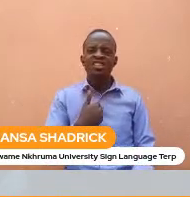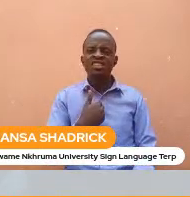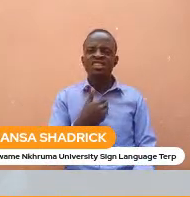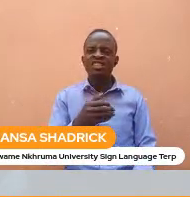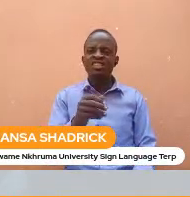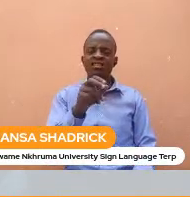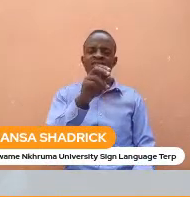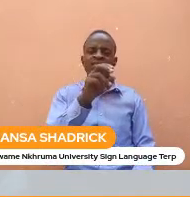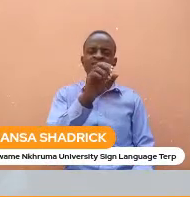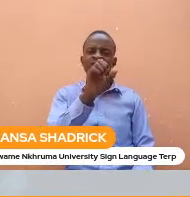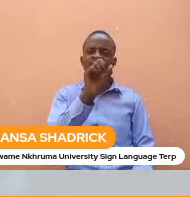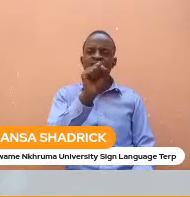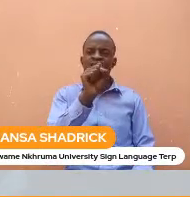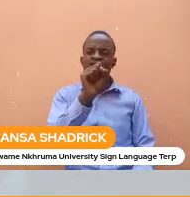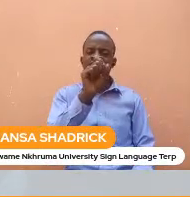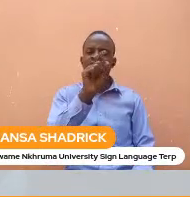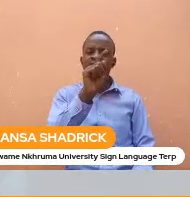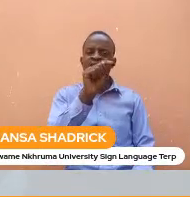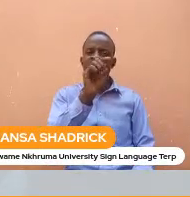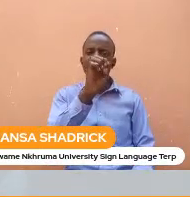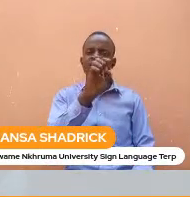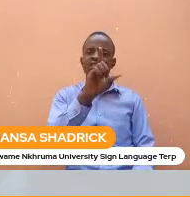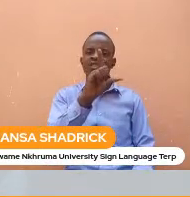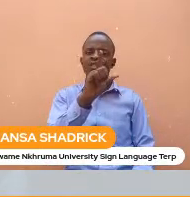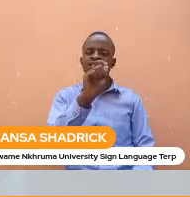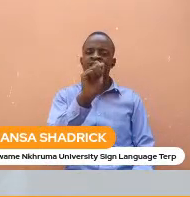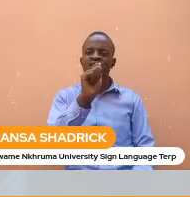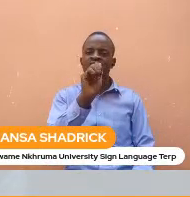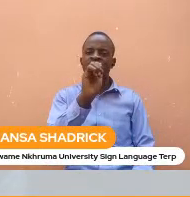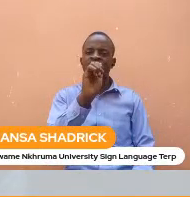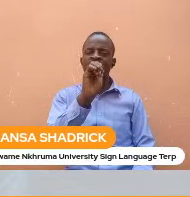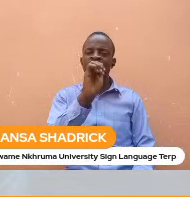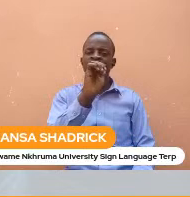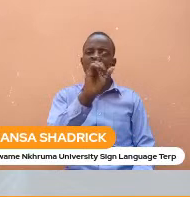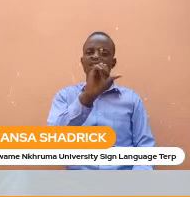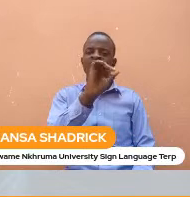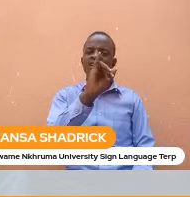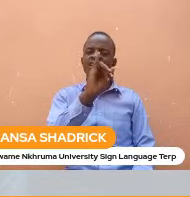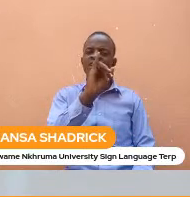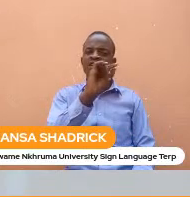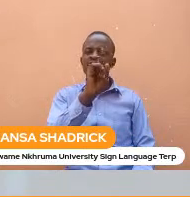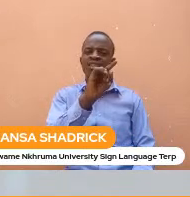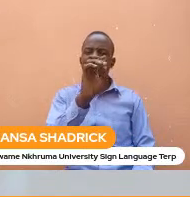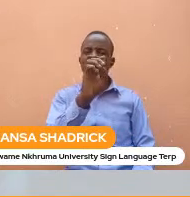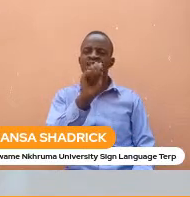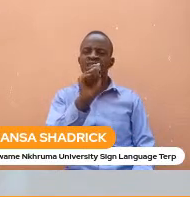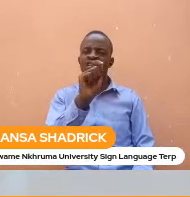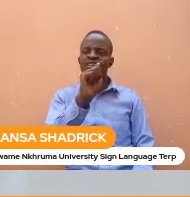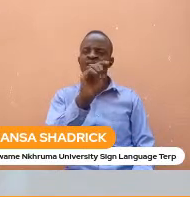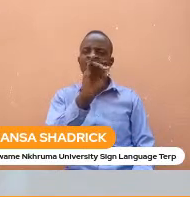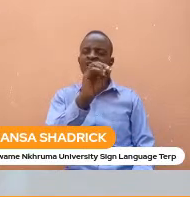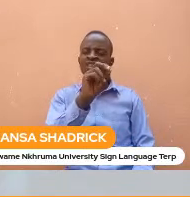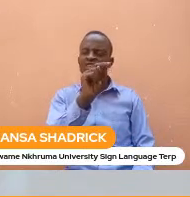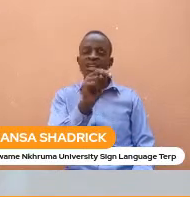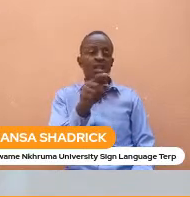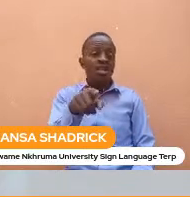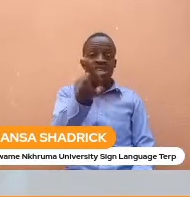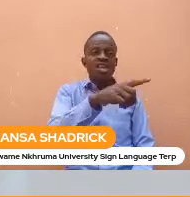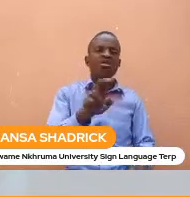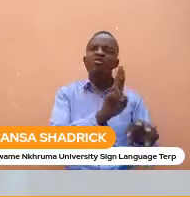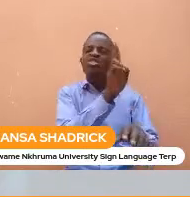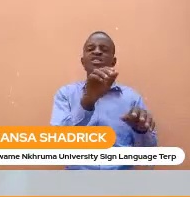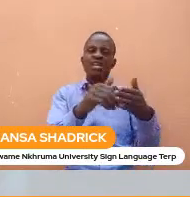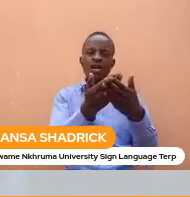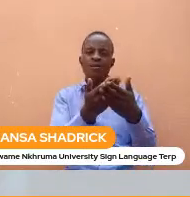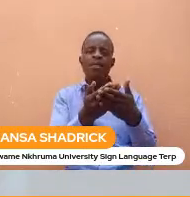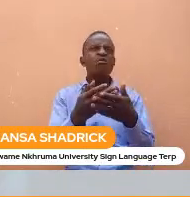it's mainly for those who don't want like to have a child or to get pregnant ever. So